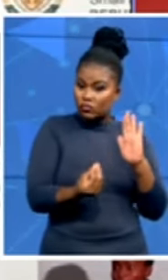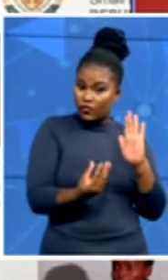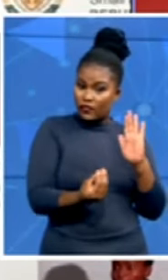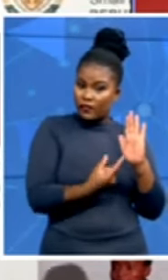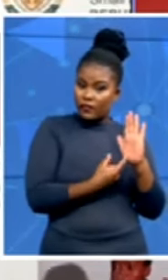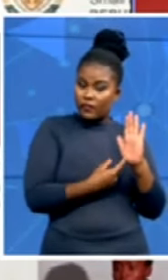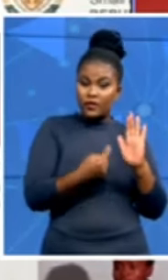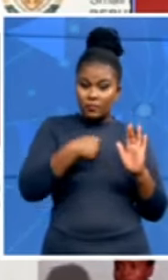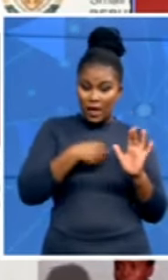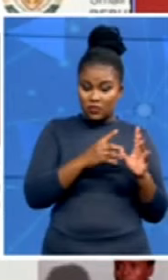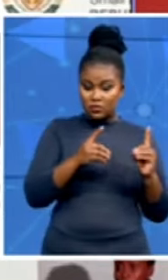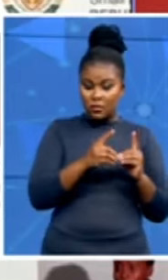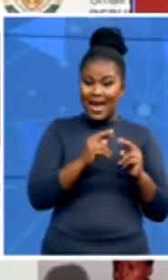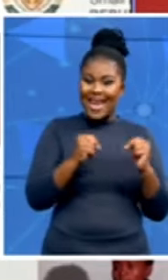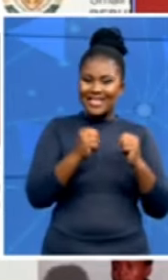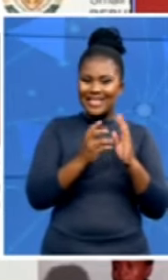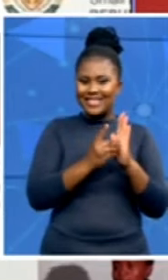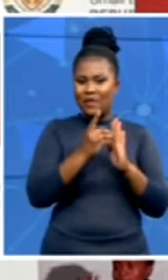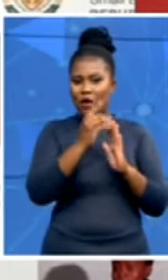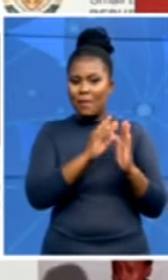Plan that is our Bible in this government.